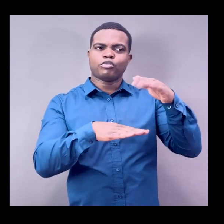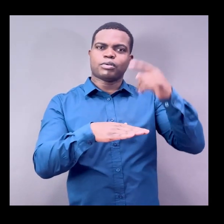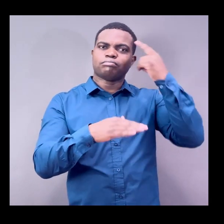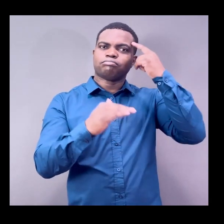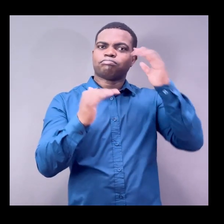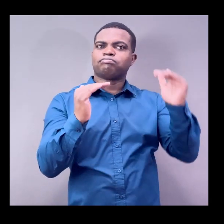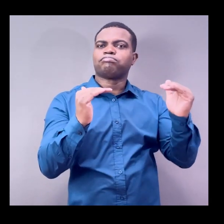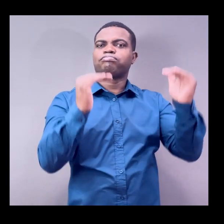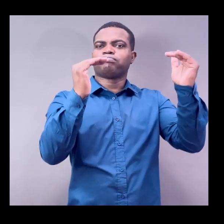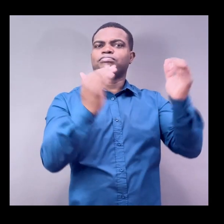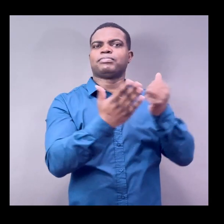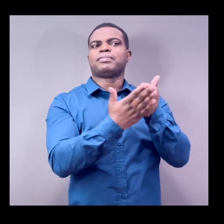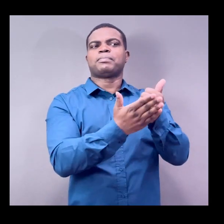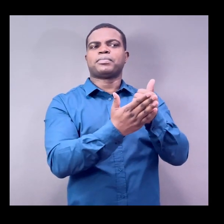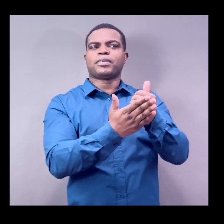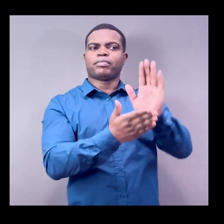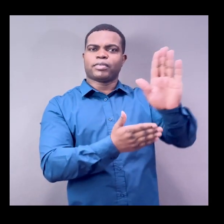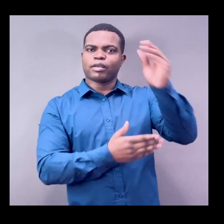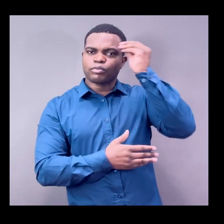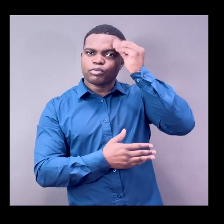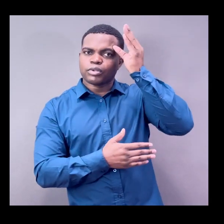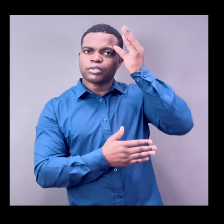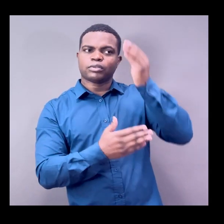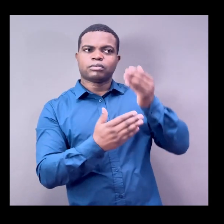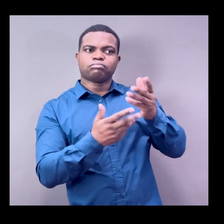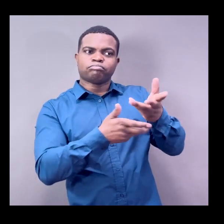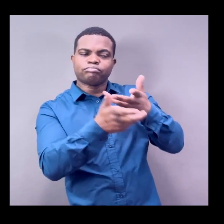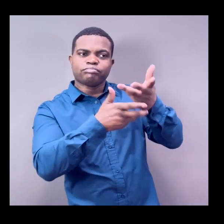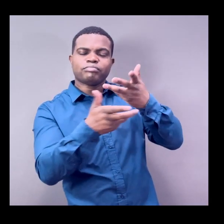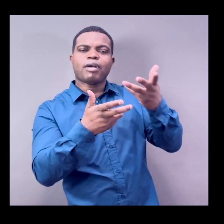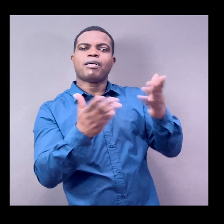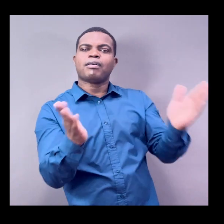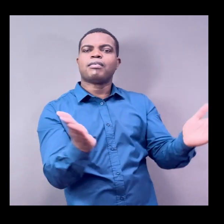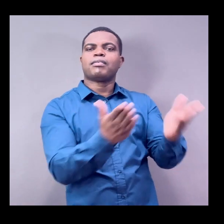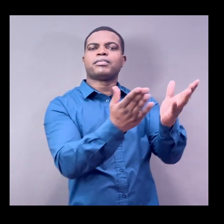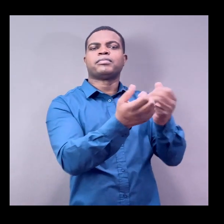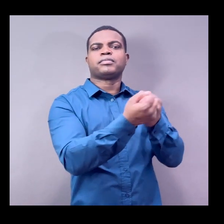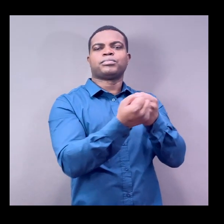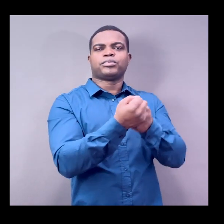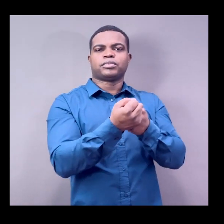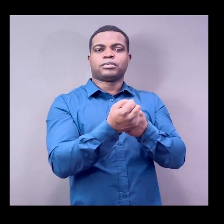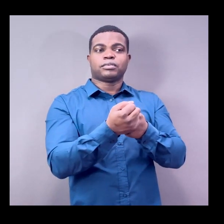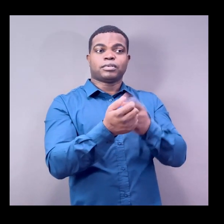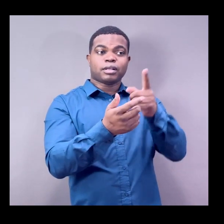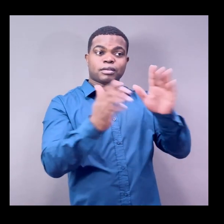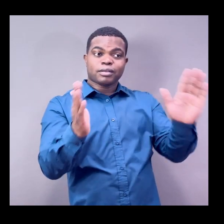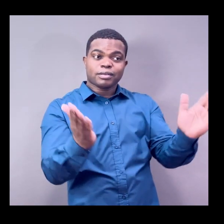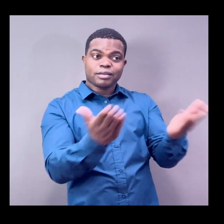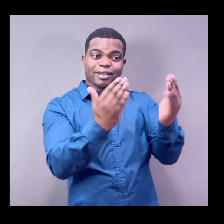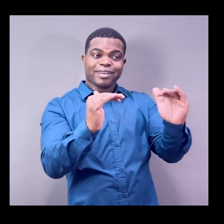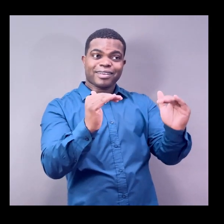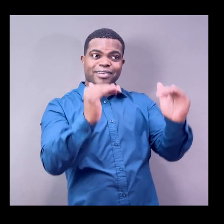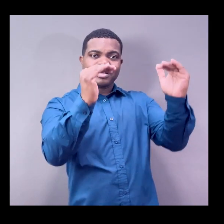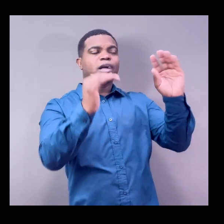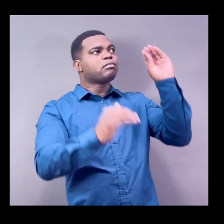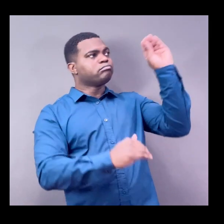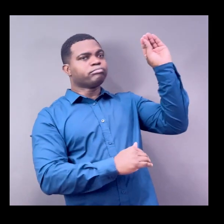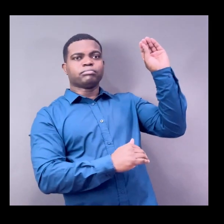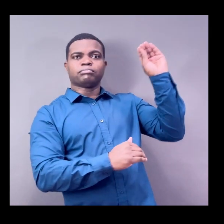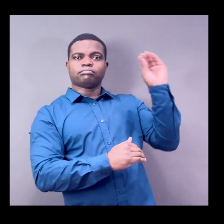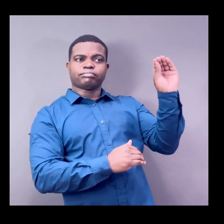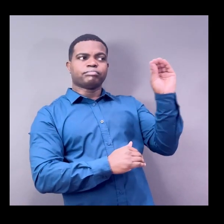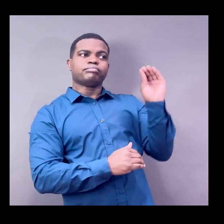be measuring? Their knowledge. So that means you are going to be having their knowledge